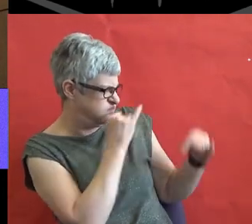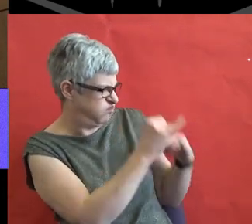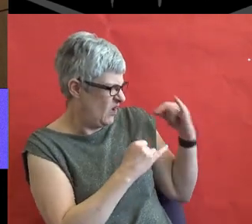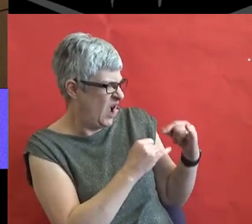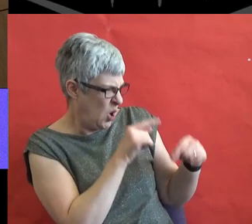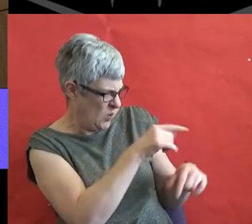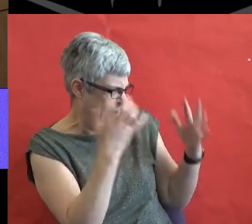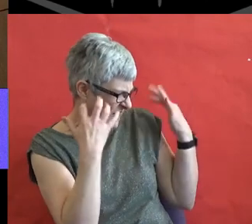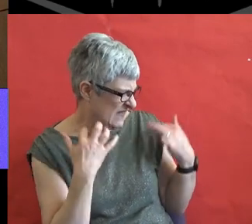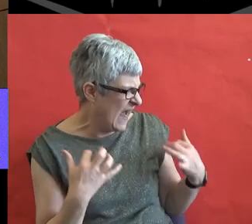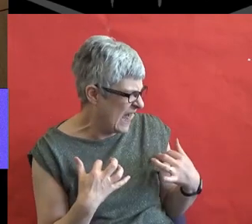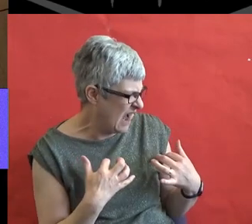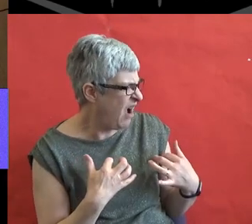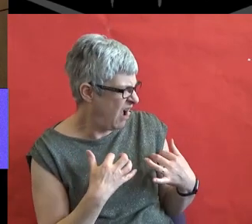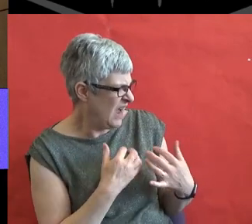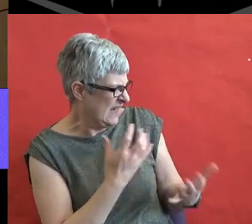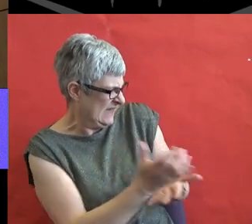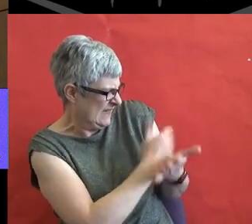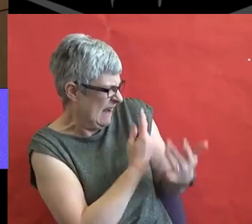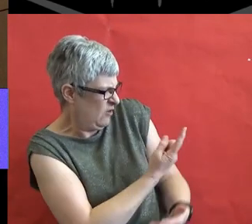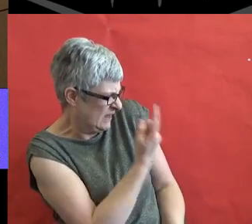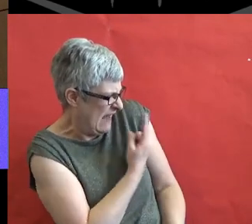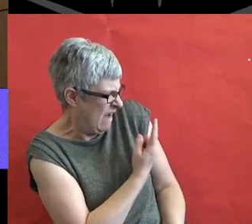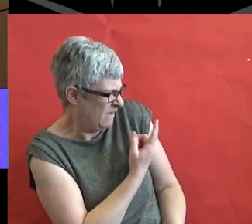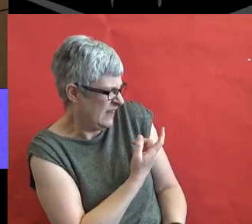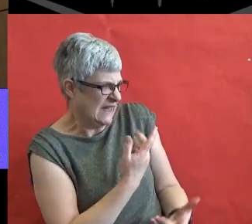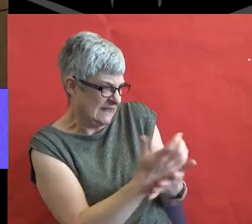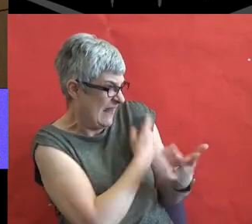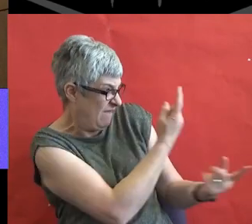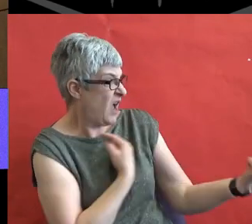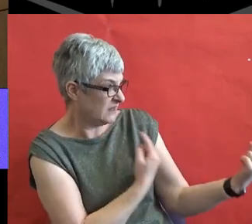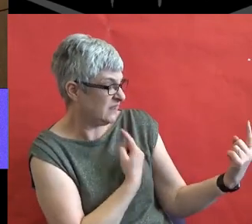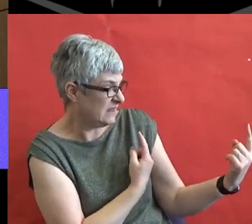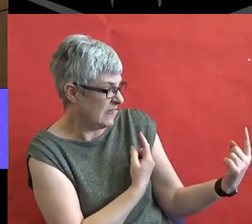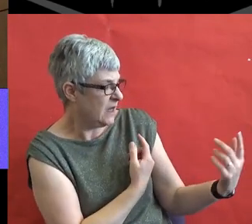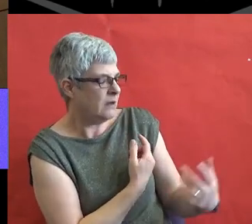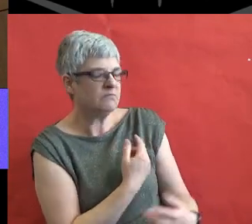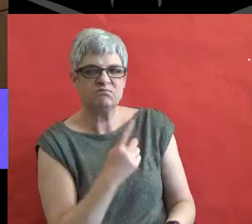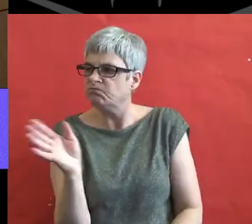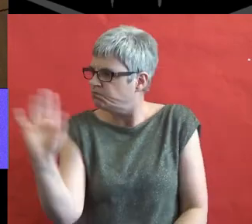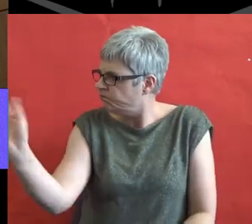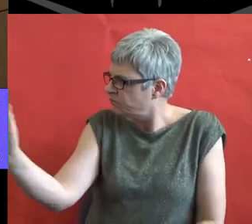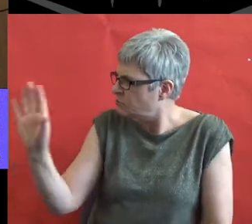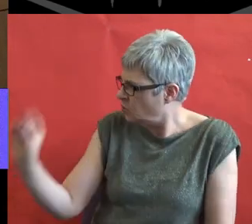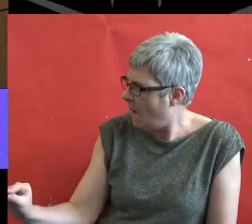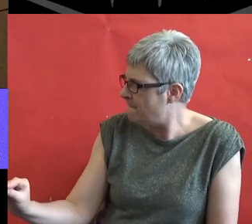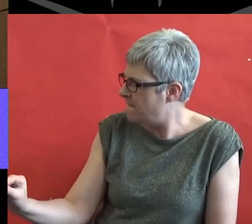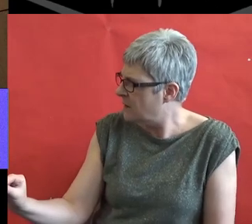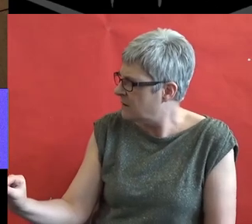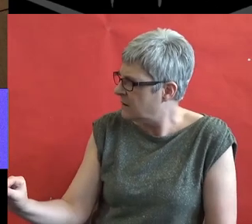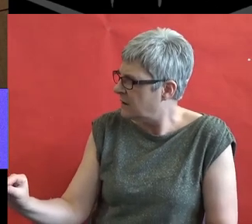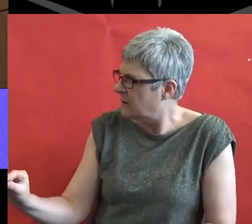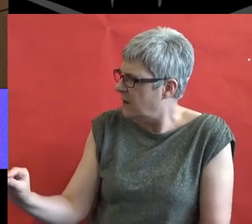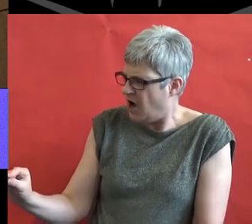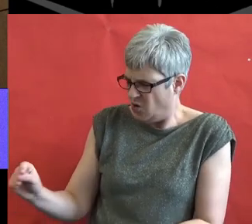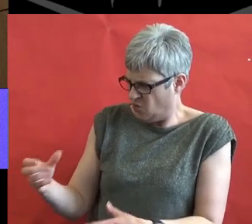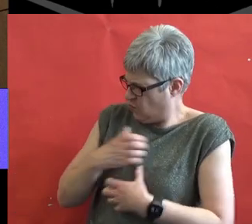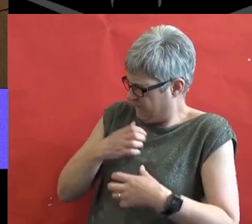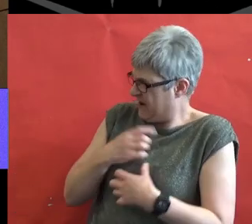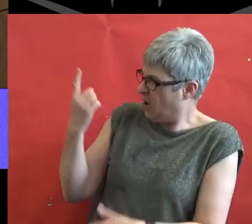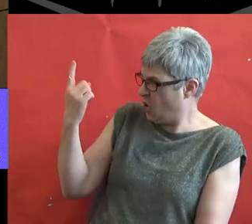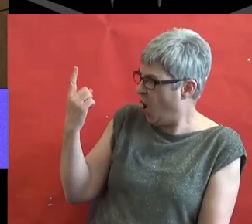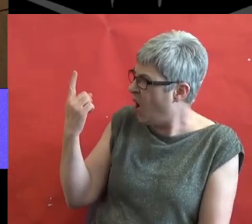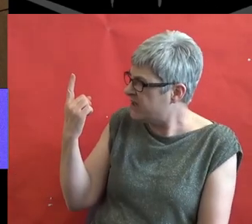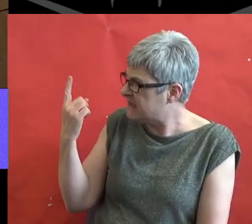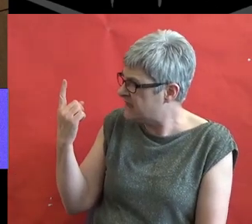you the Messiah? Save yourself and us." But the other criminal rebuked him. "Don't you fear God," he